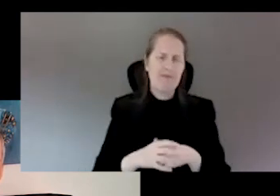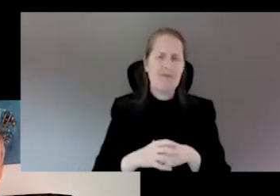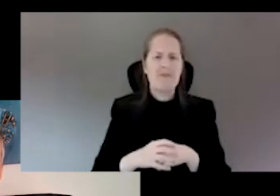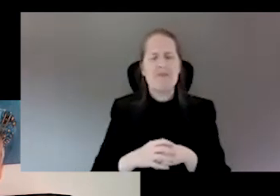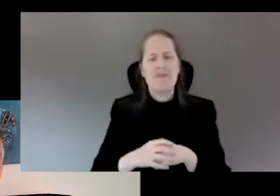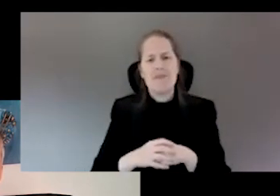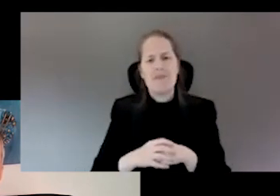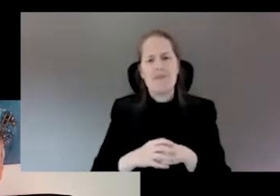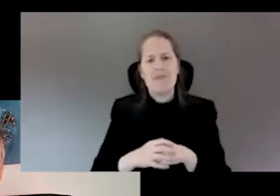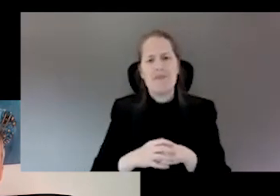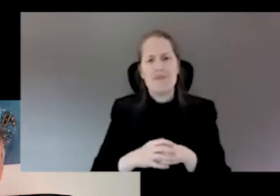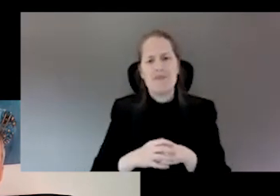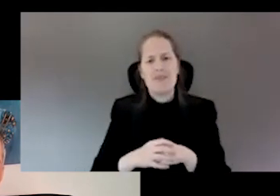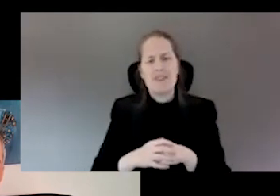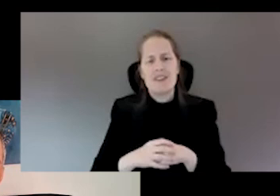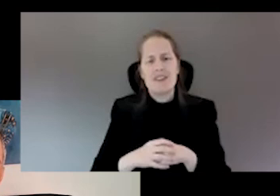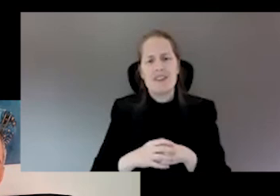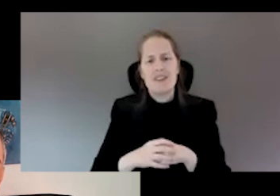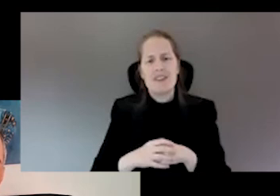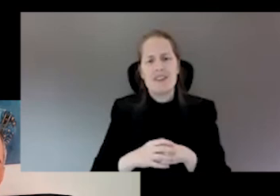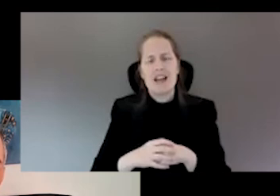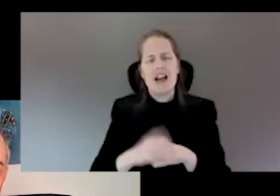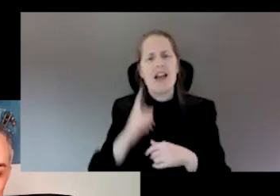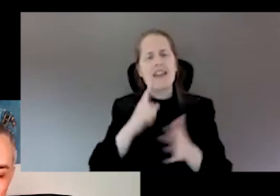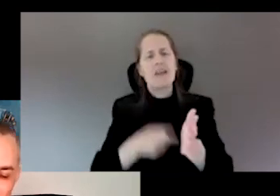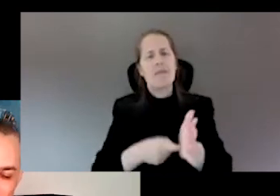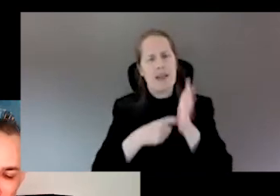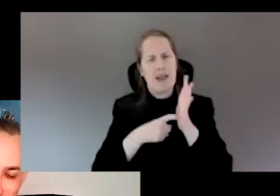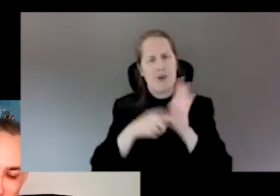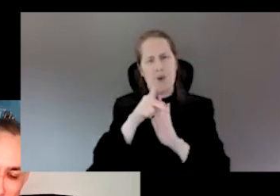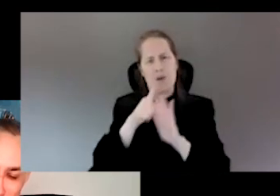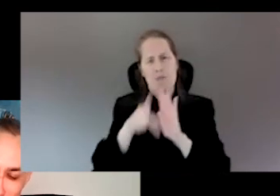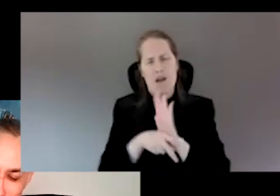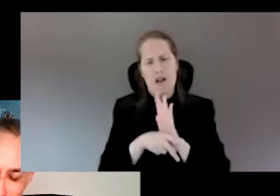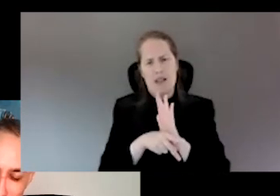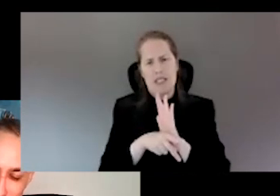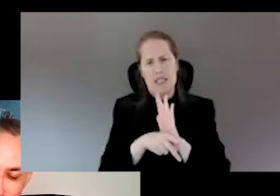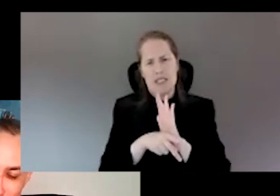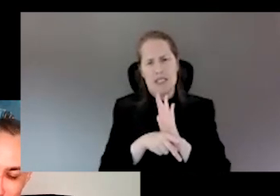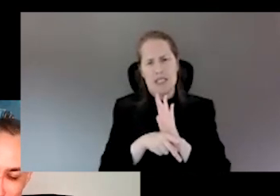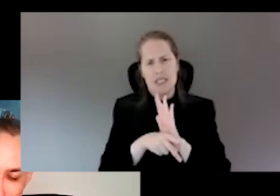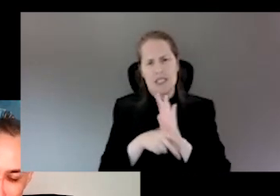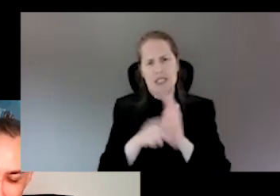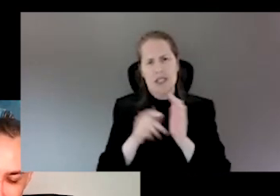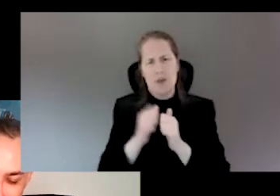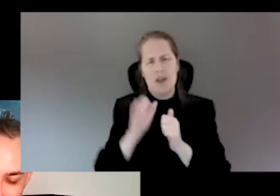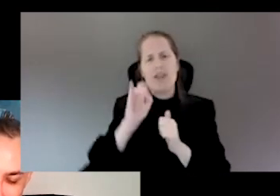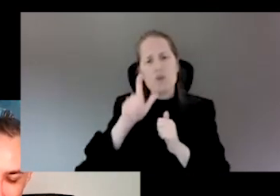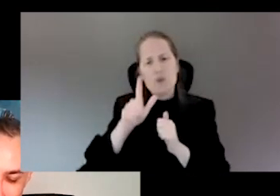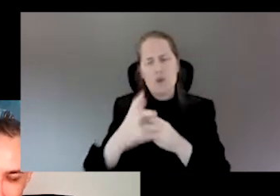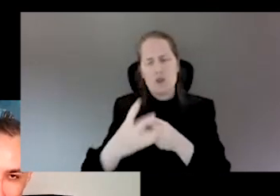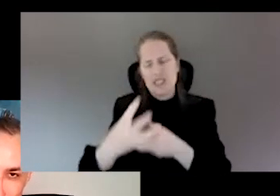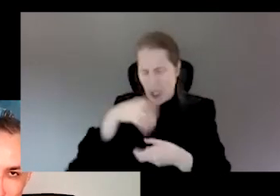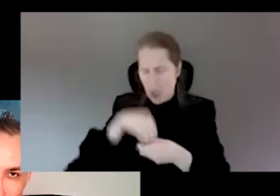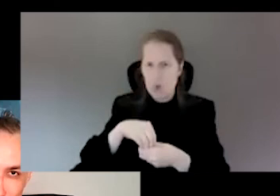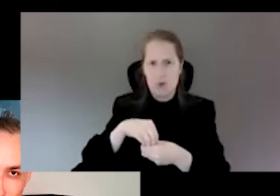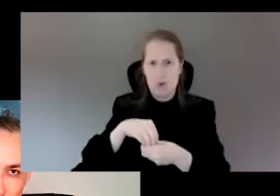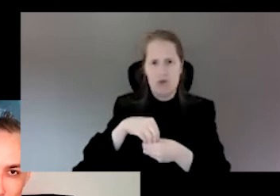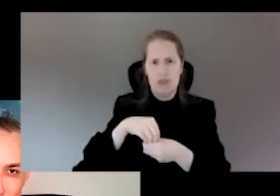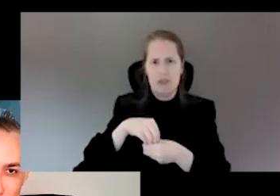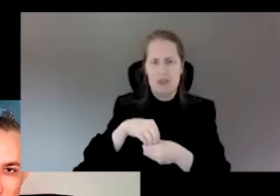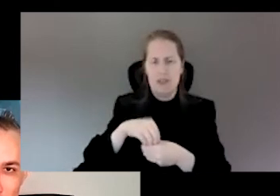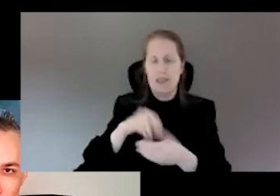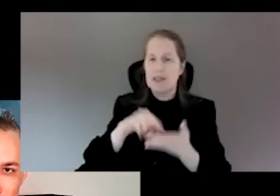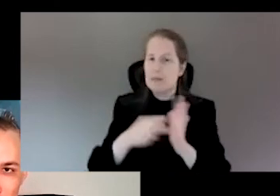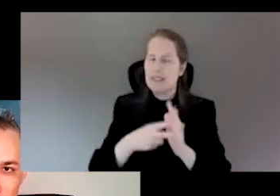to establish a mandatory policy with social inclusiveness. This means in all the